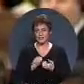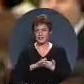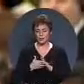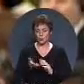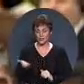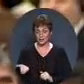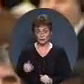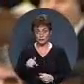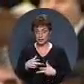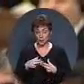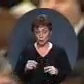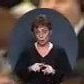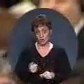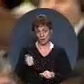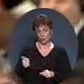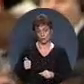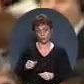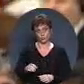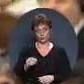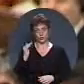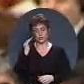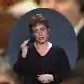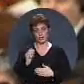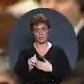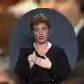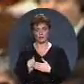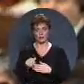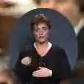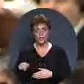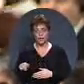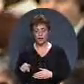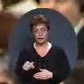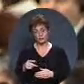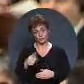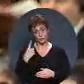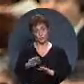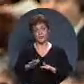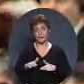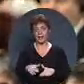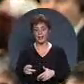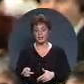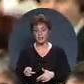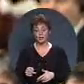on the prairies and only Western Canadian producers have to deal with the Canadian Wheat Board,